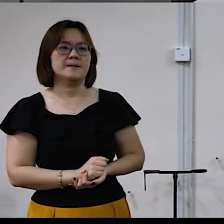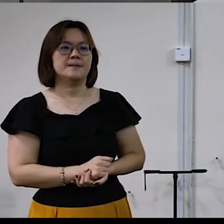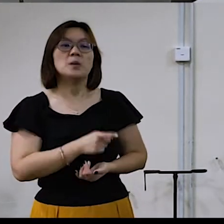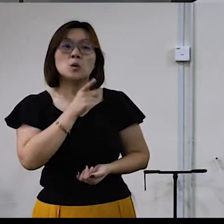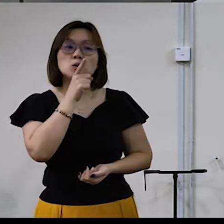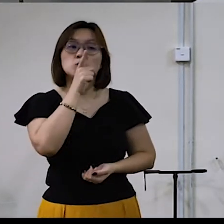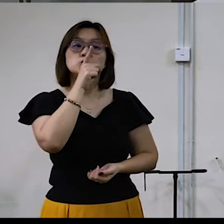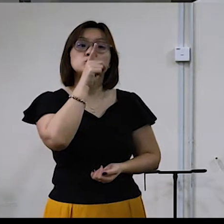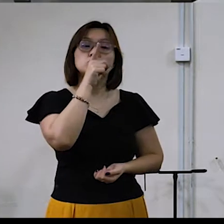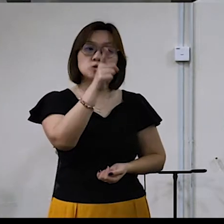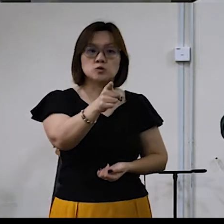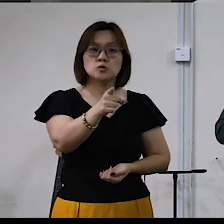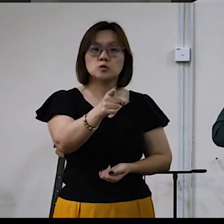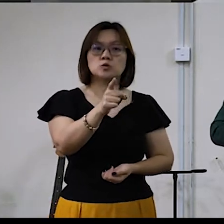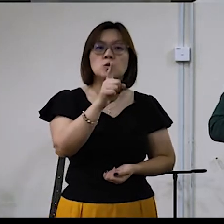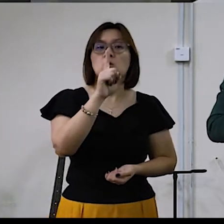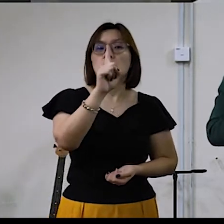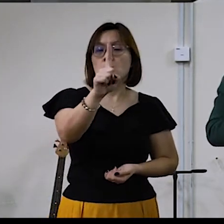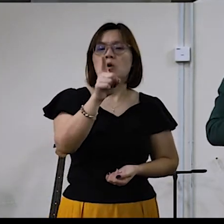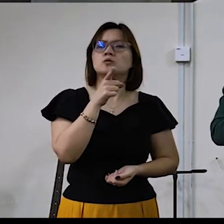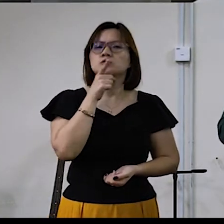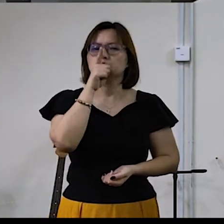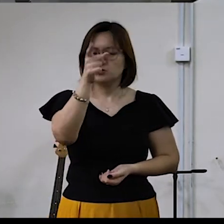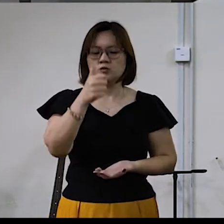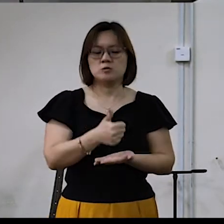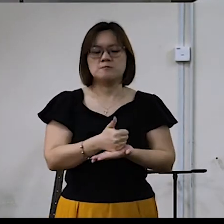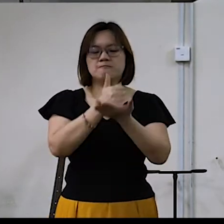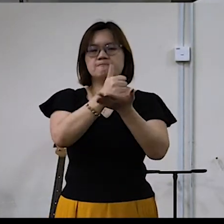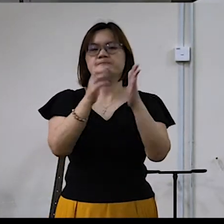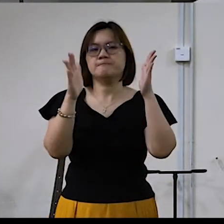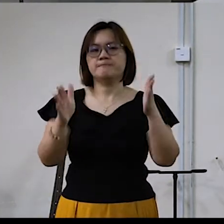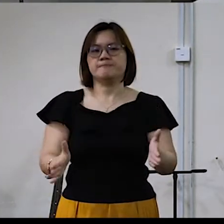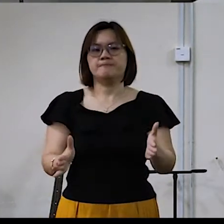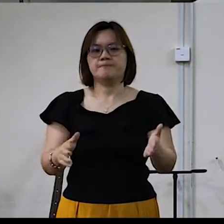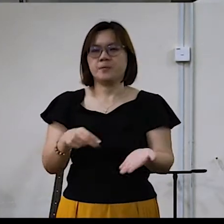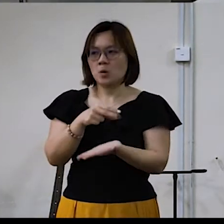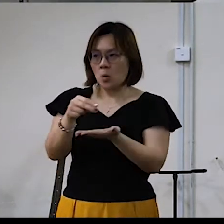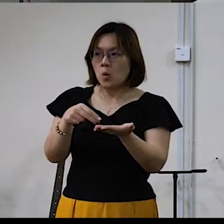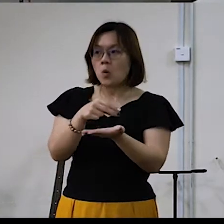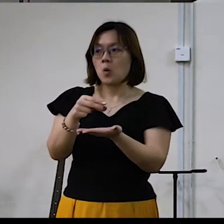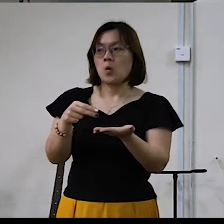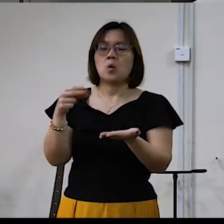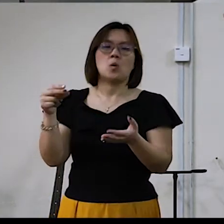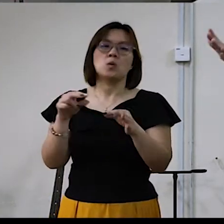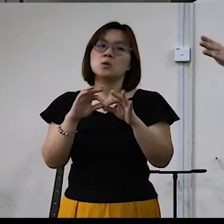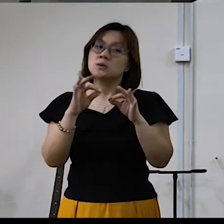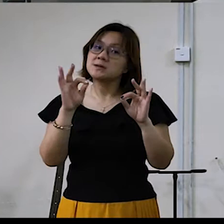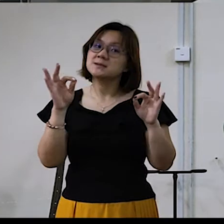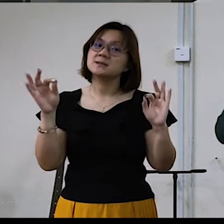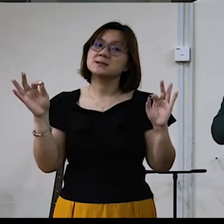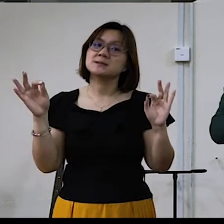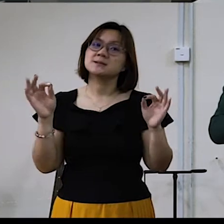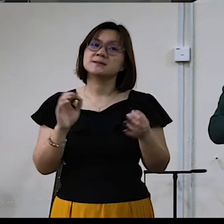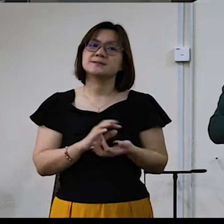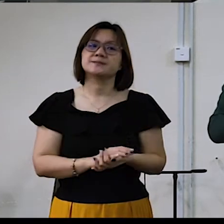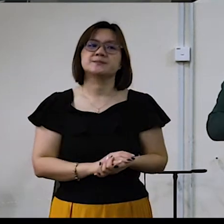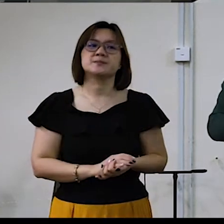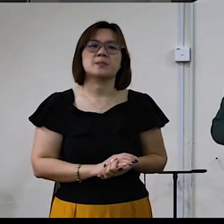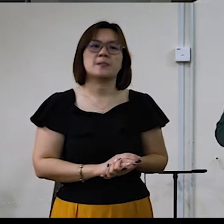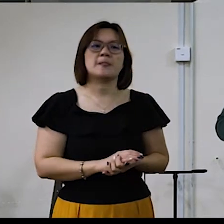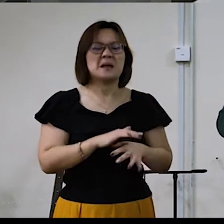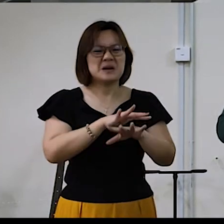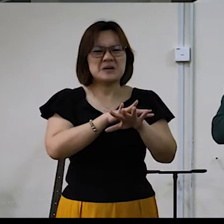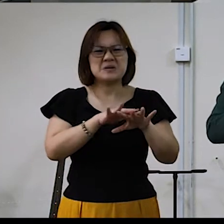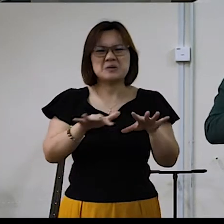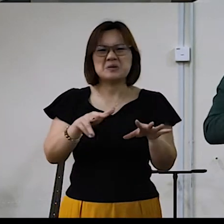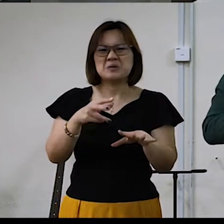Your helper is the Holy Spirit. But we always turn to this person for help, to